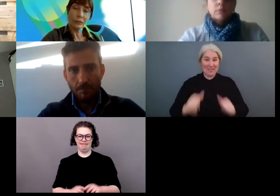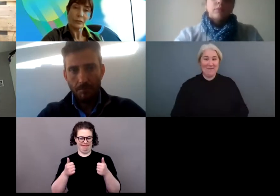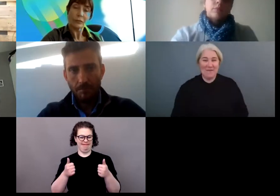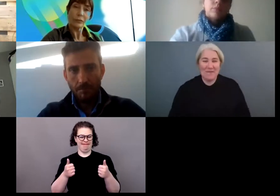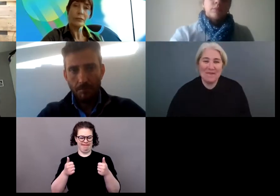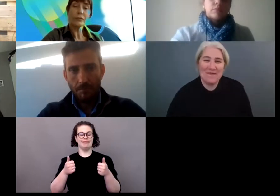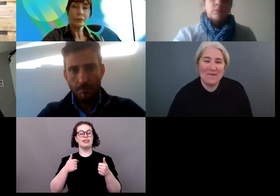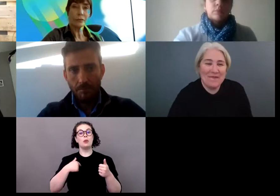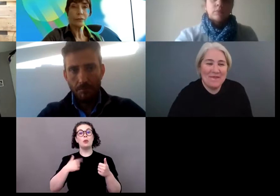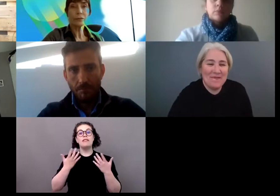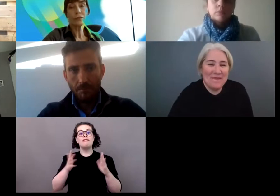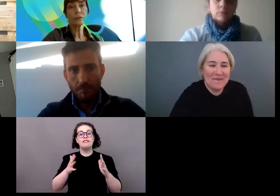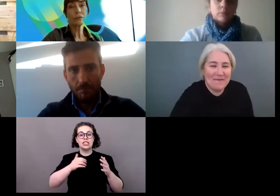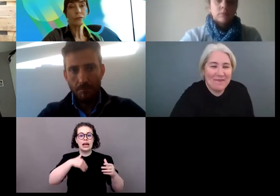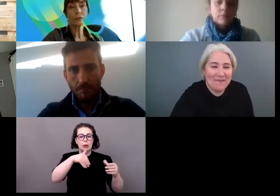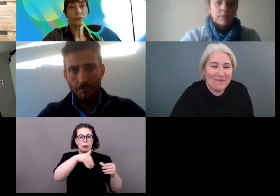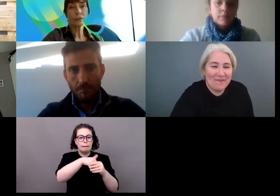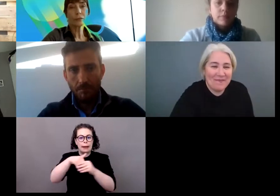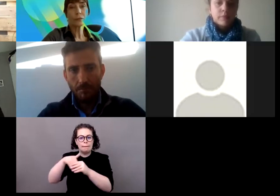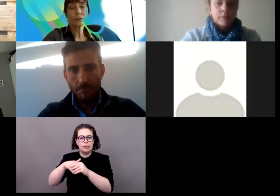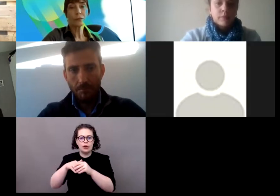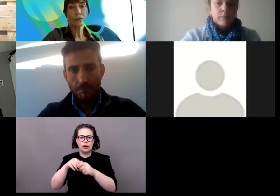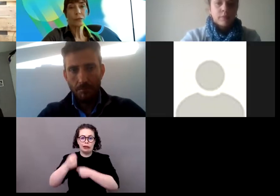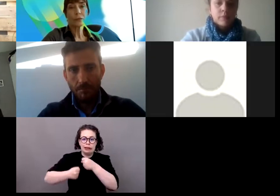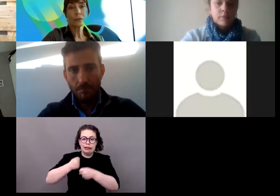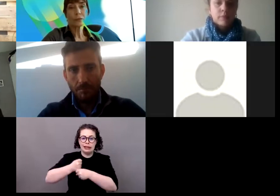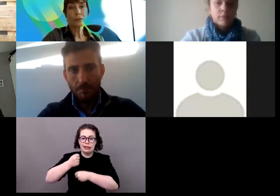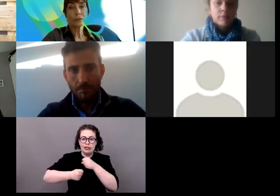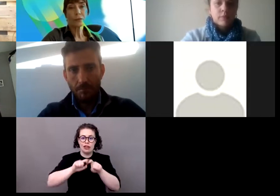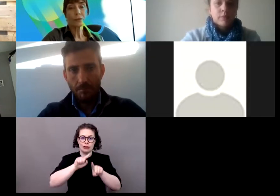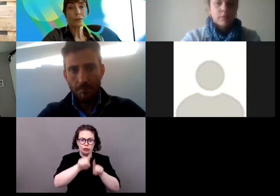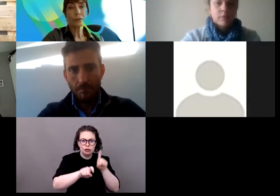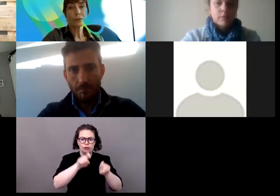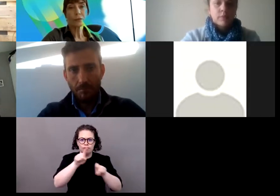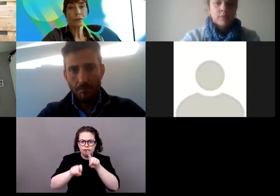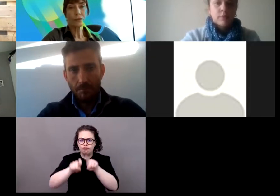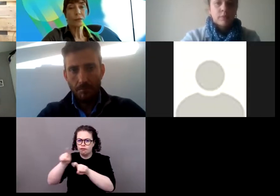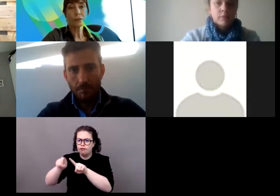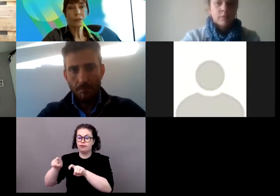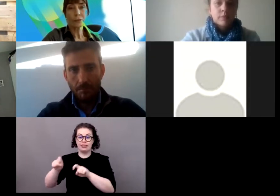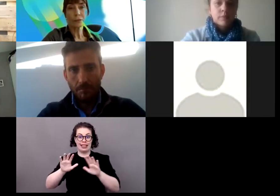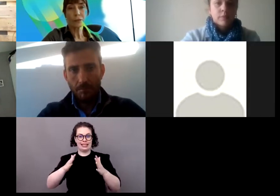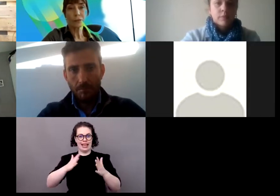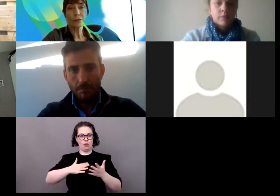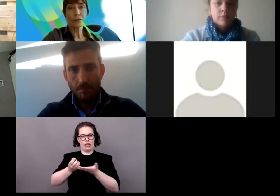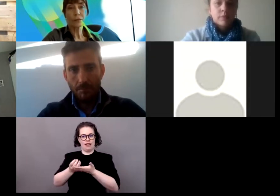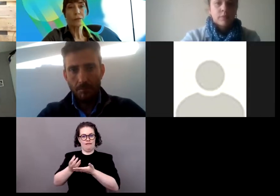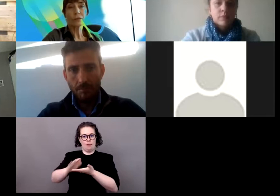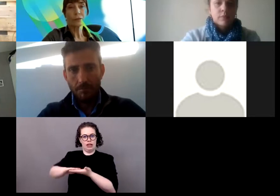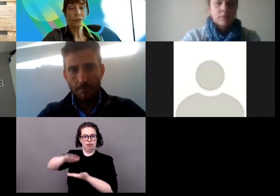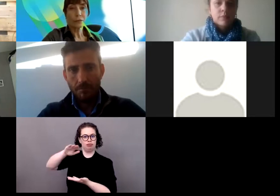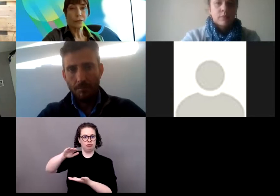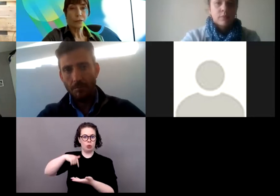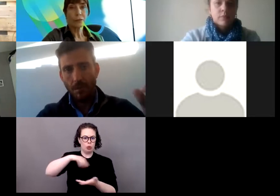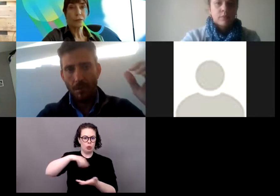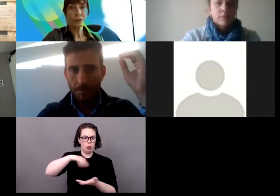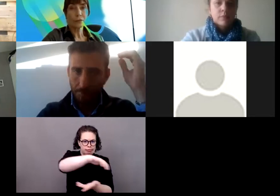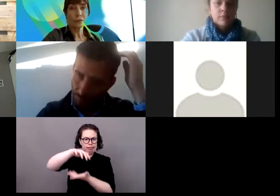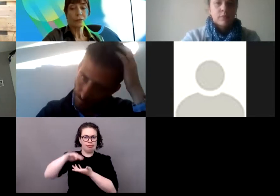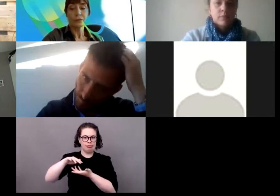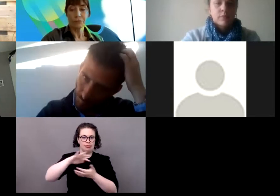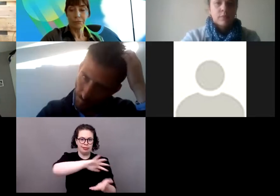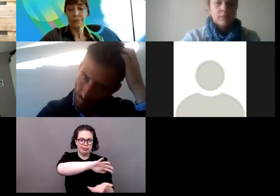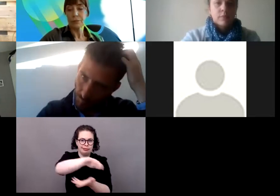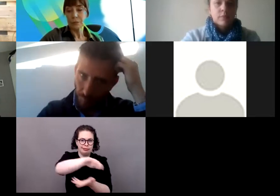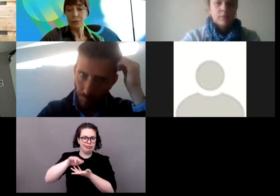survey on an annual basis now, and that's where we get the information what's important to the fans. So last year, for example, they told